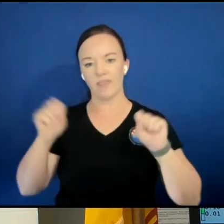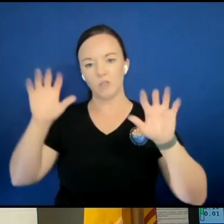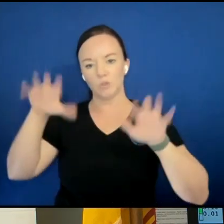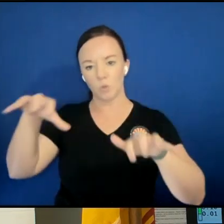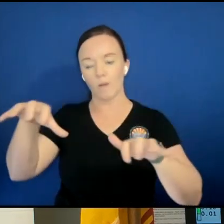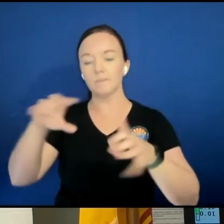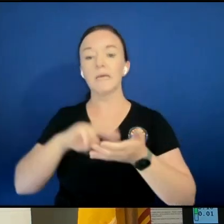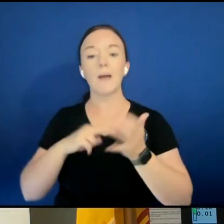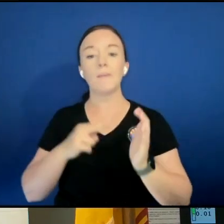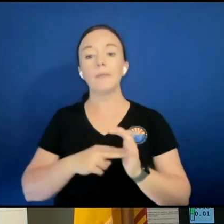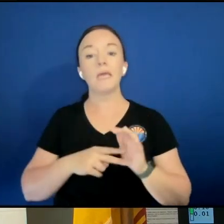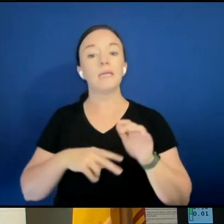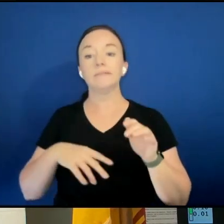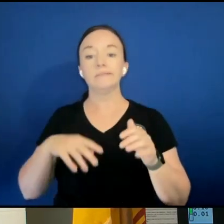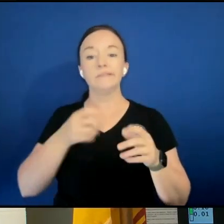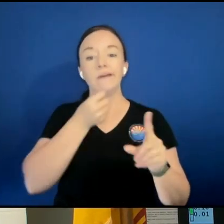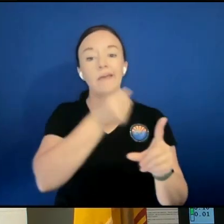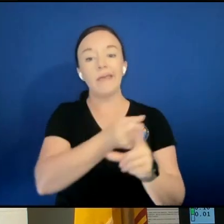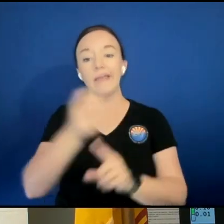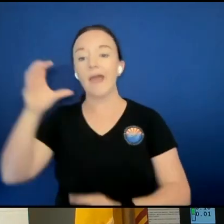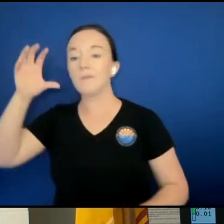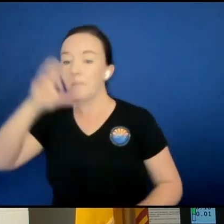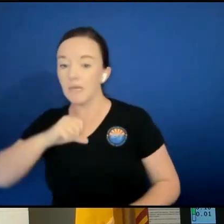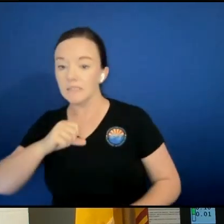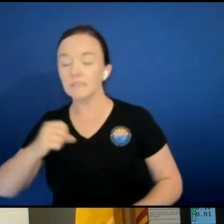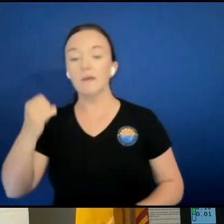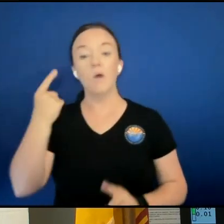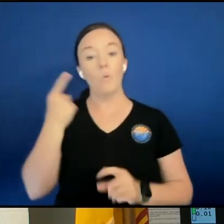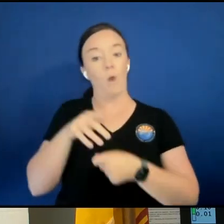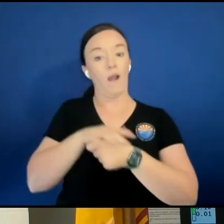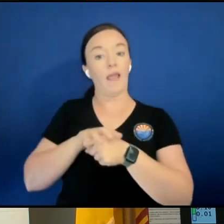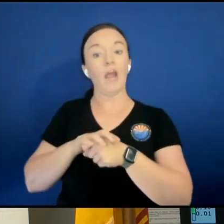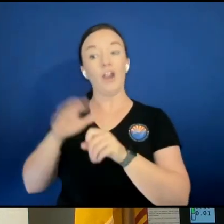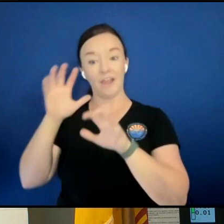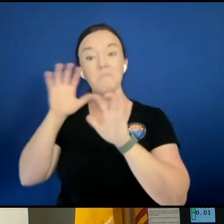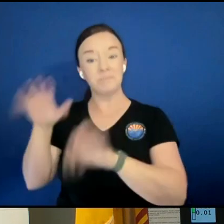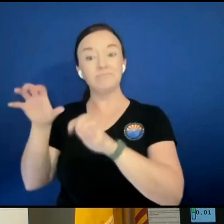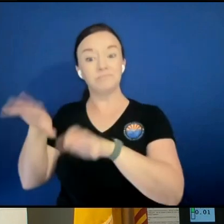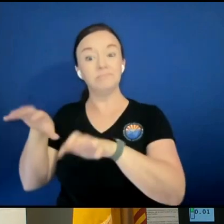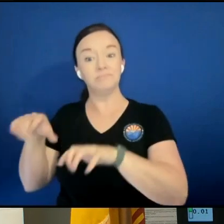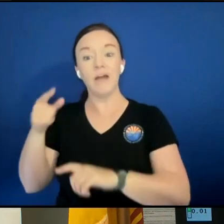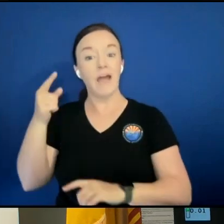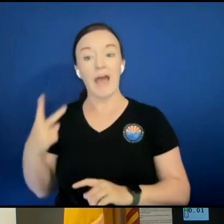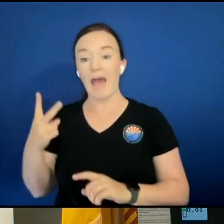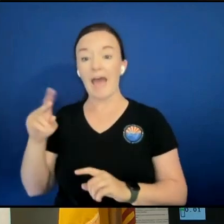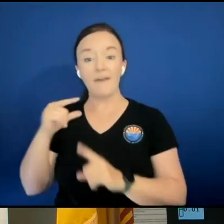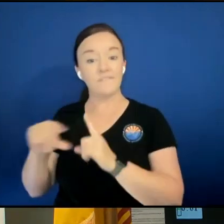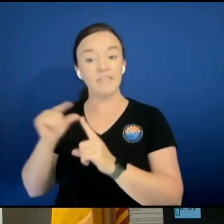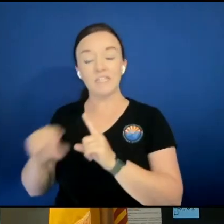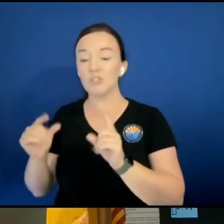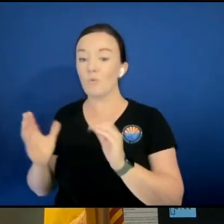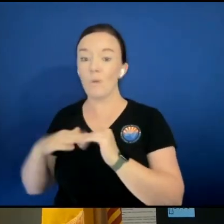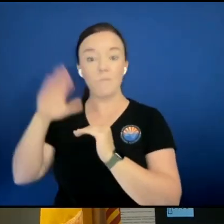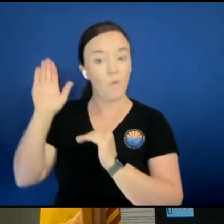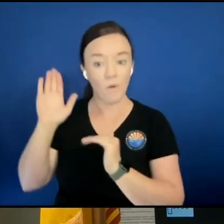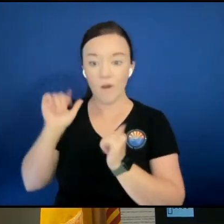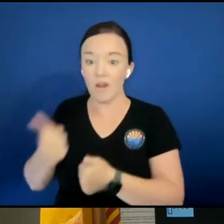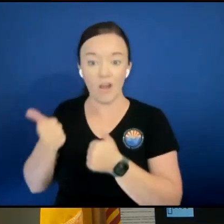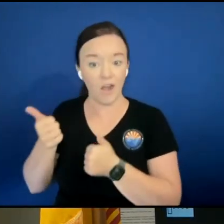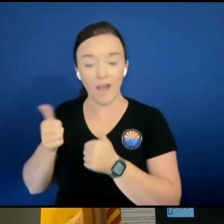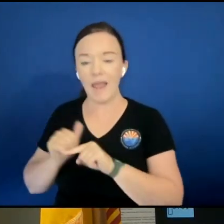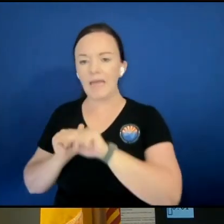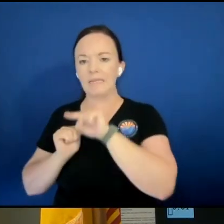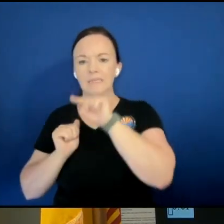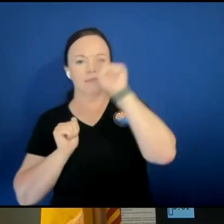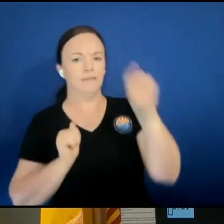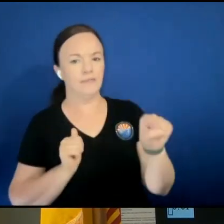So if one area of the fire sees a storm, could see 1/2 an inch, maybe more of rain. But 10 miles